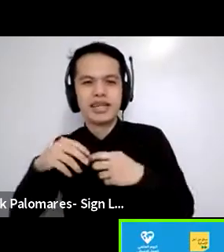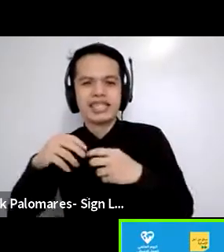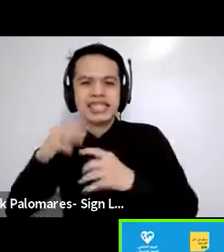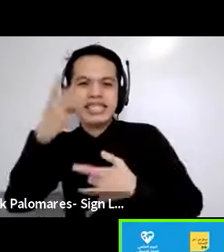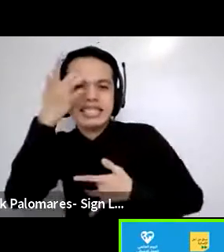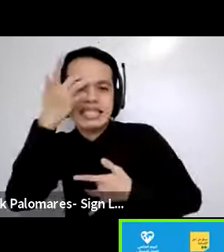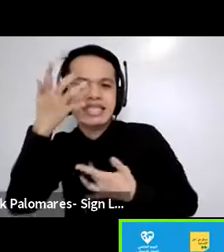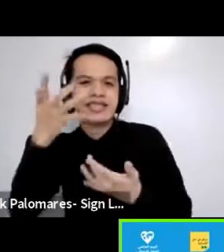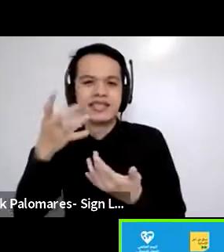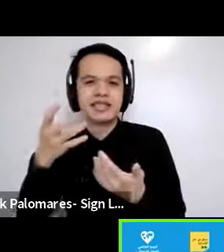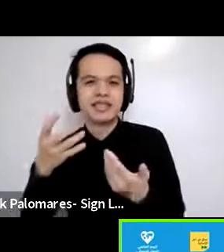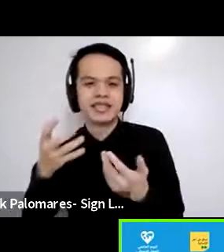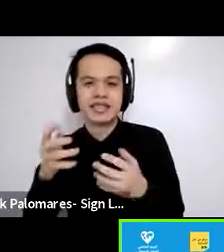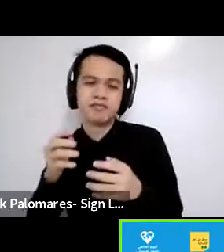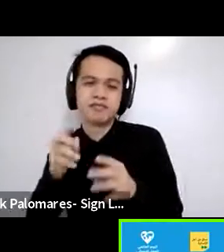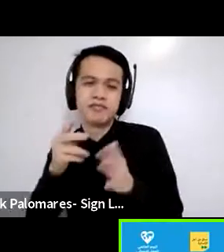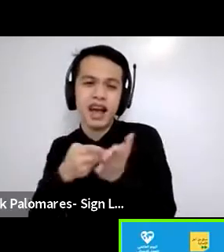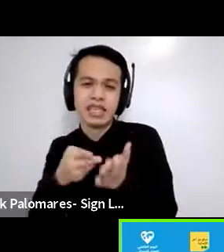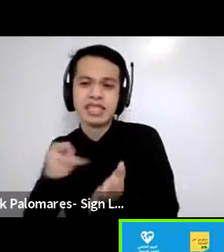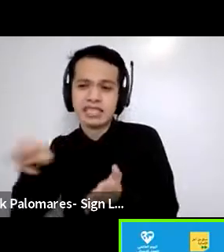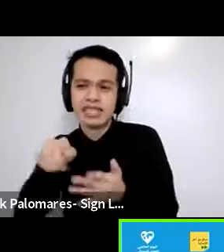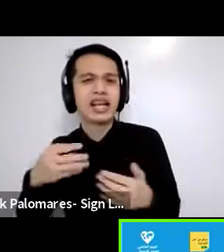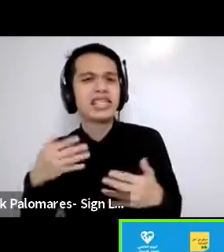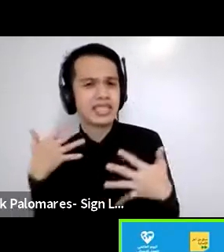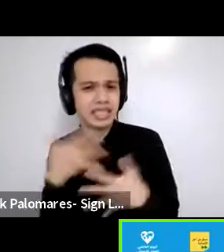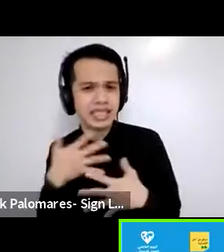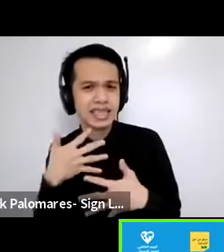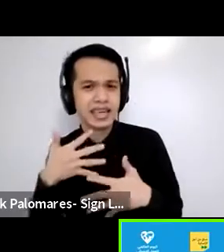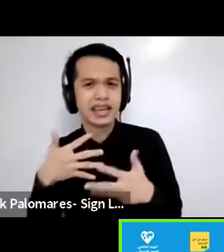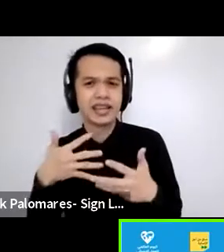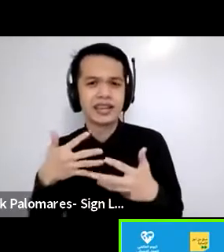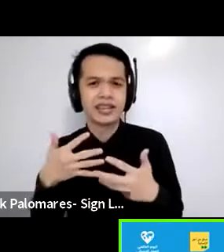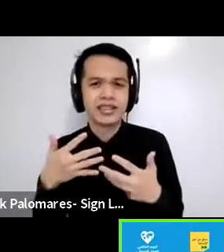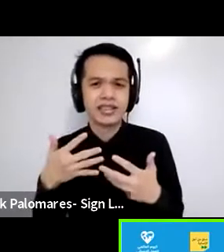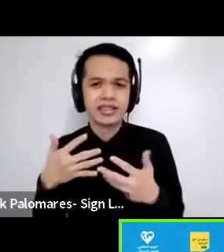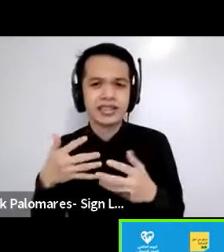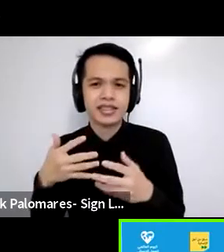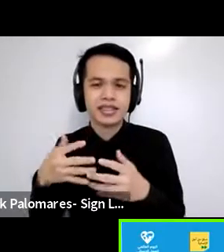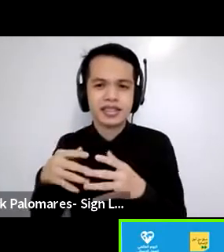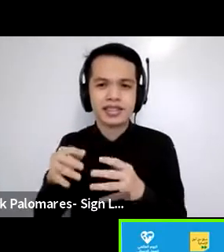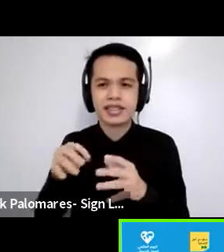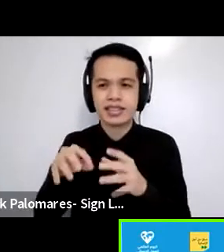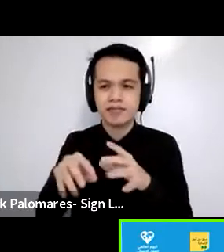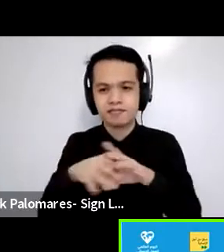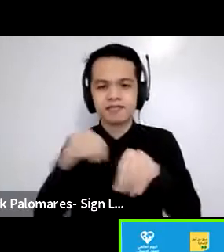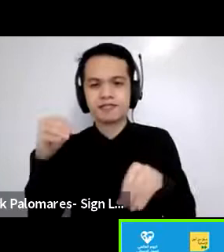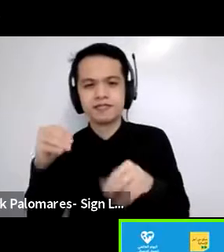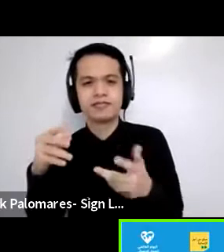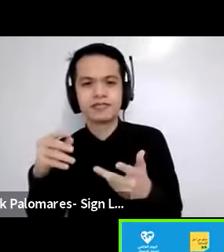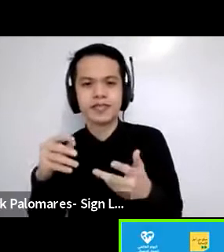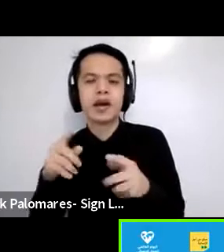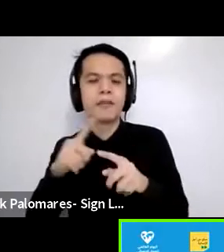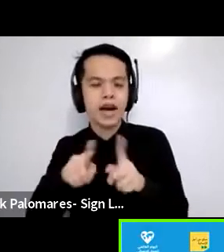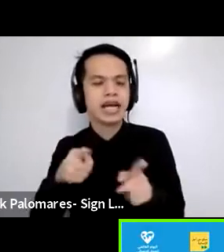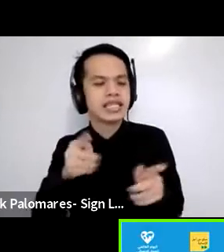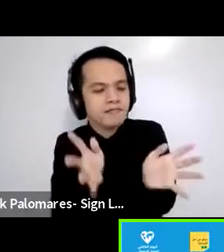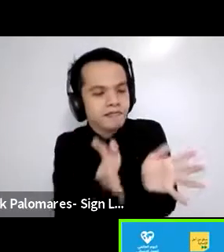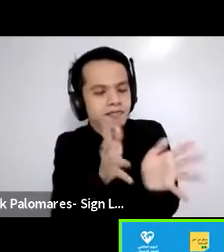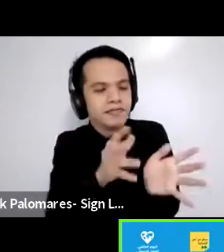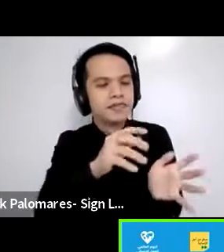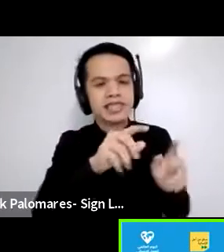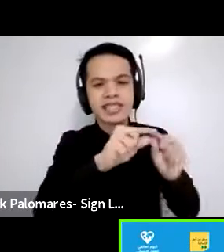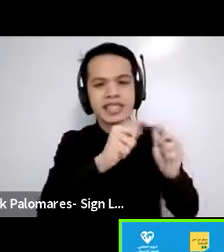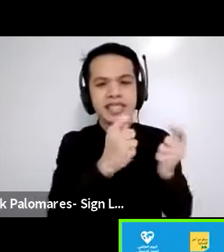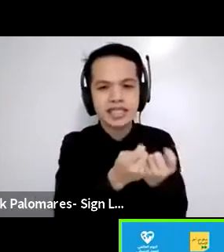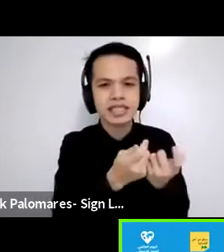because they're scared to be out there deployed. But I really have to commend the PDRF teams because they've been